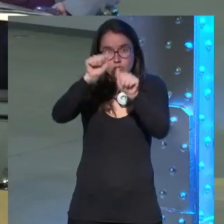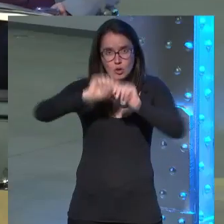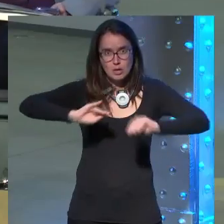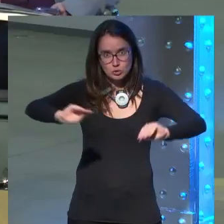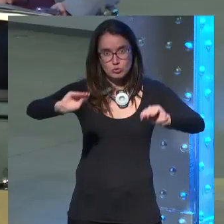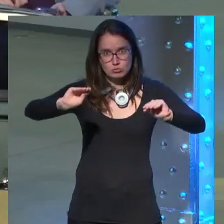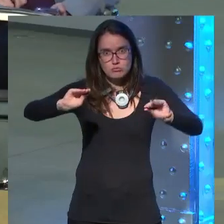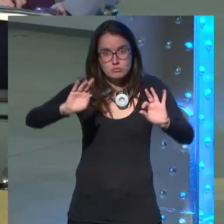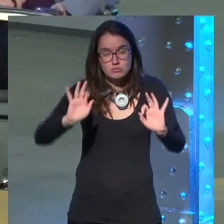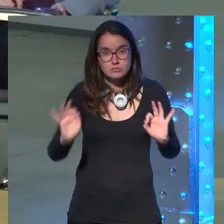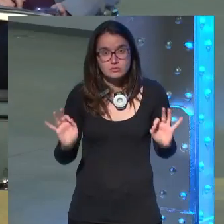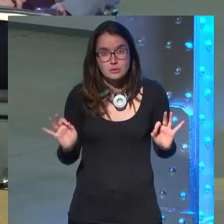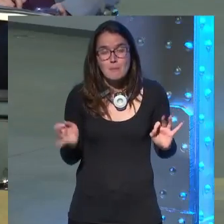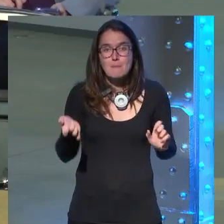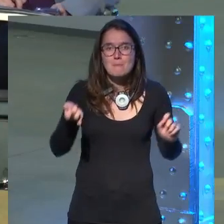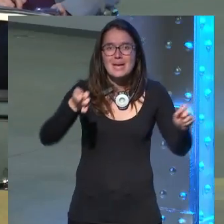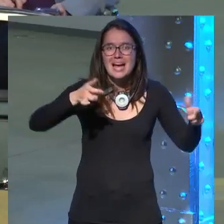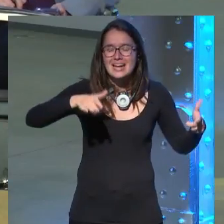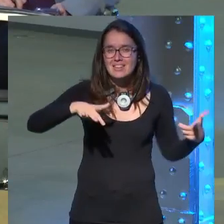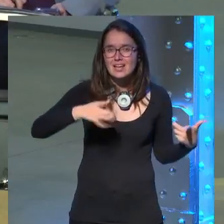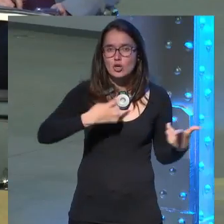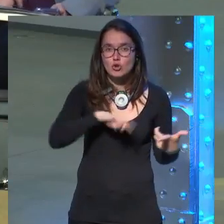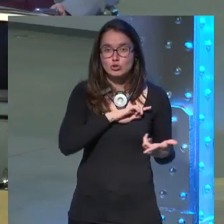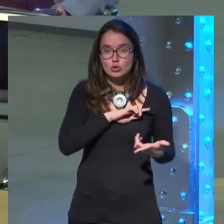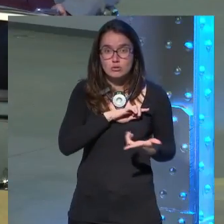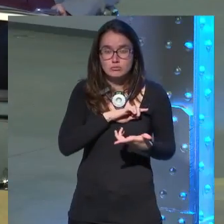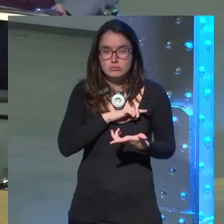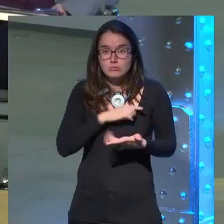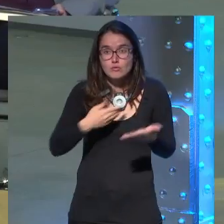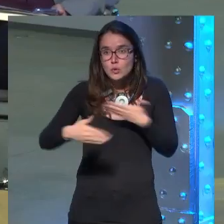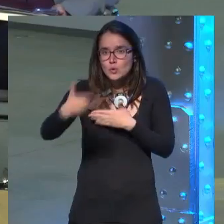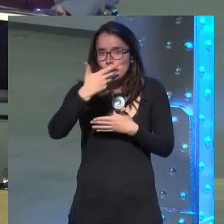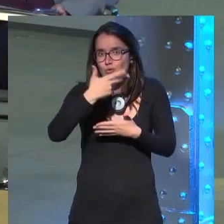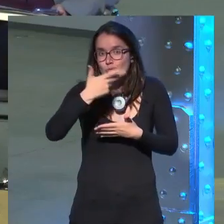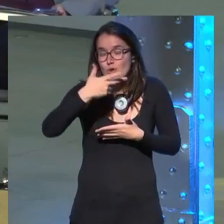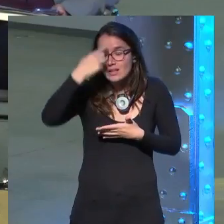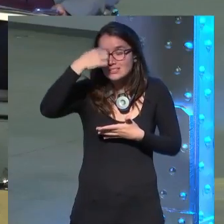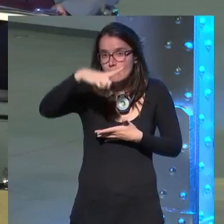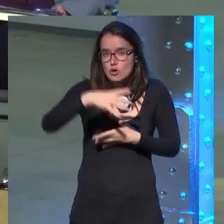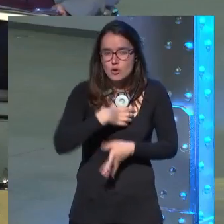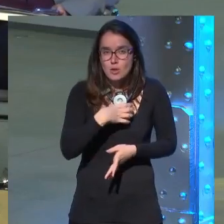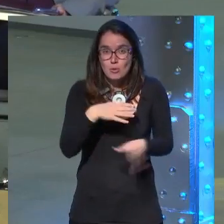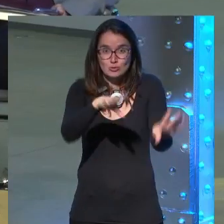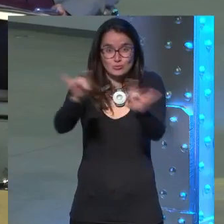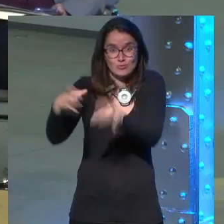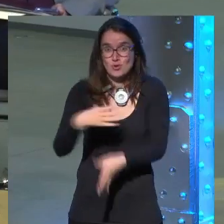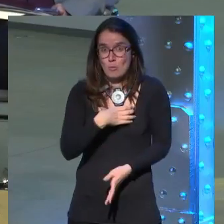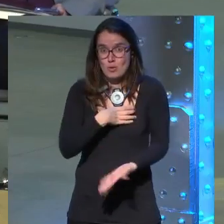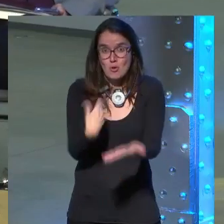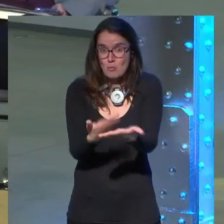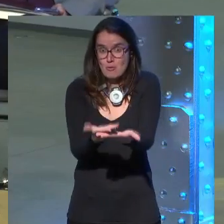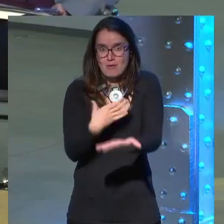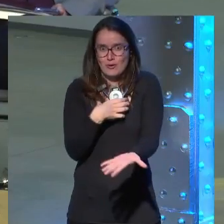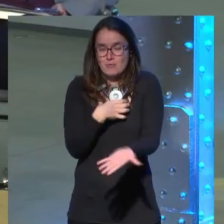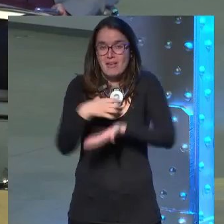never know. It seems like we're never going to be able to know that. So that's not testable anymore. So are we actually starting to